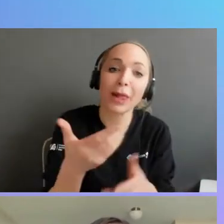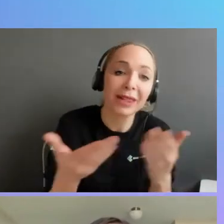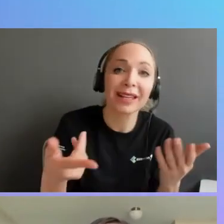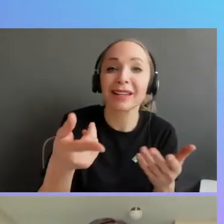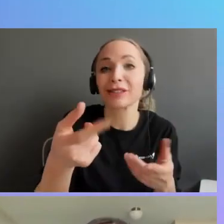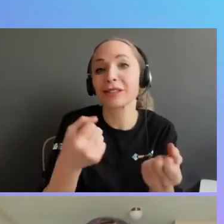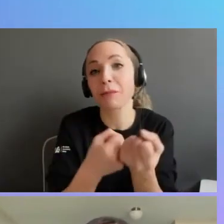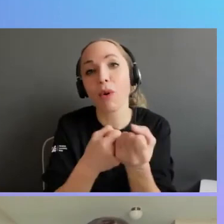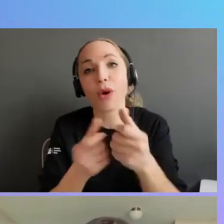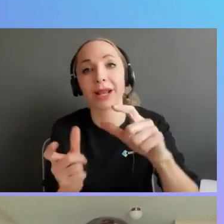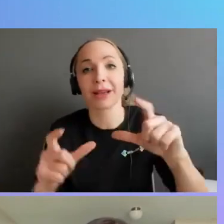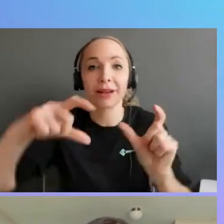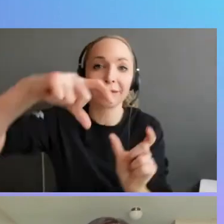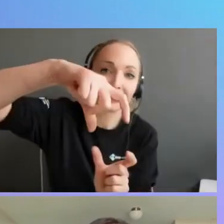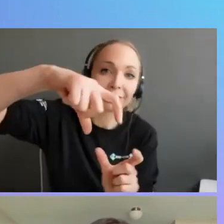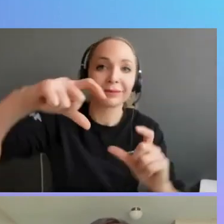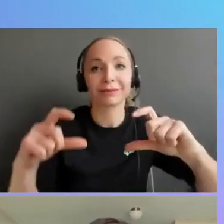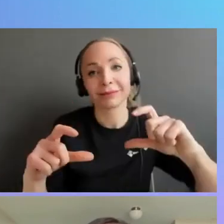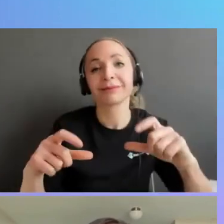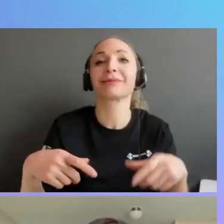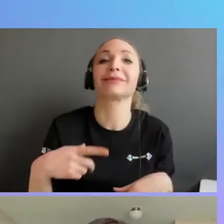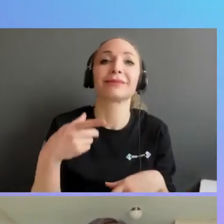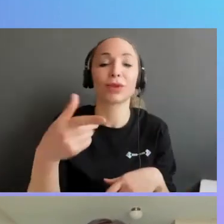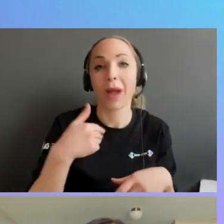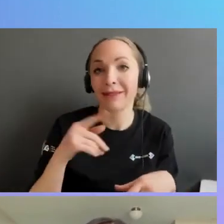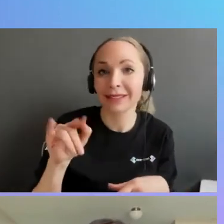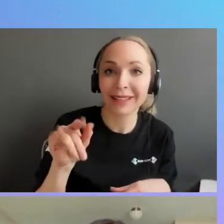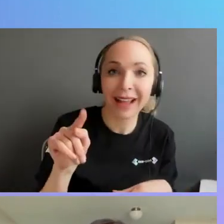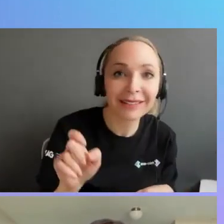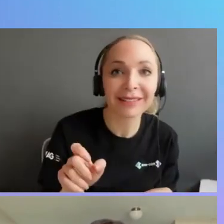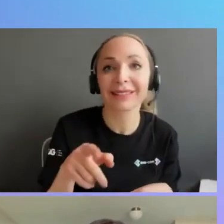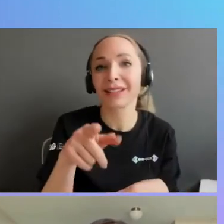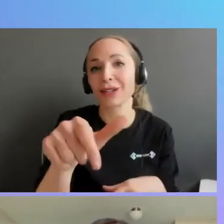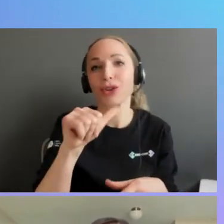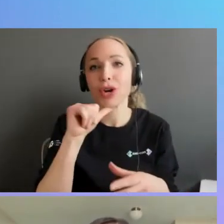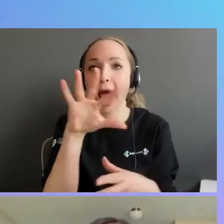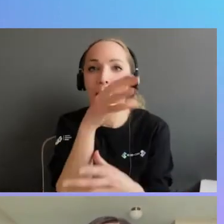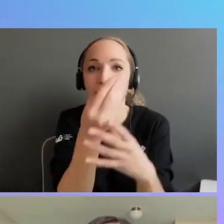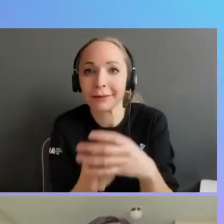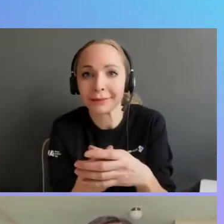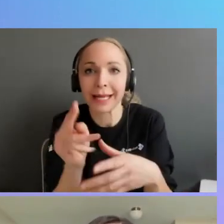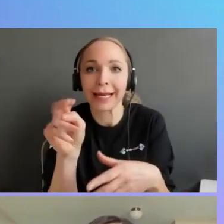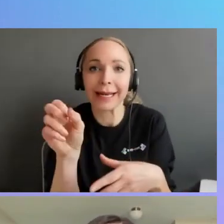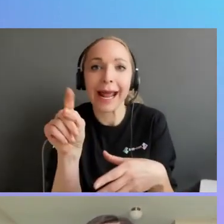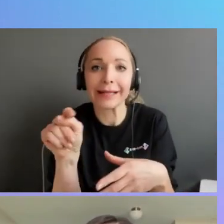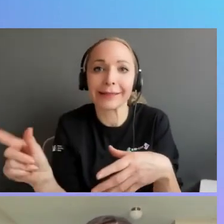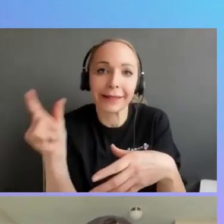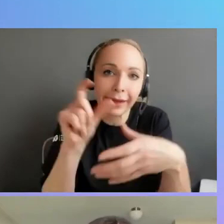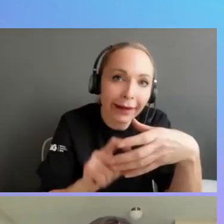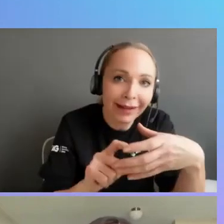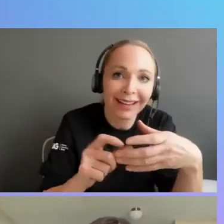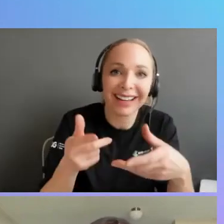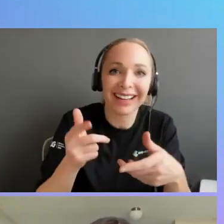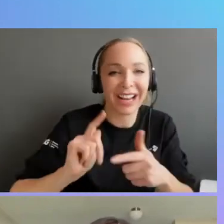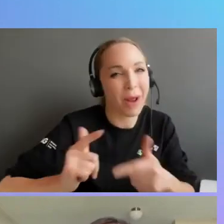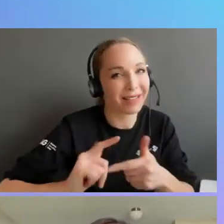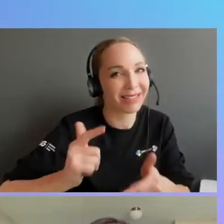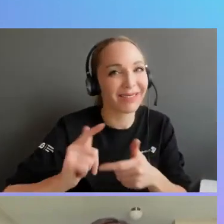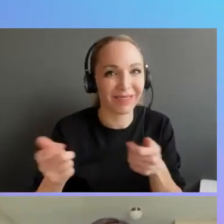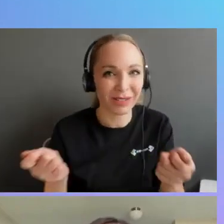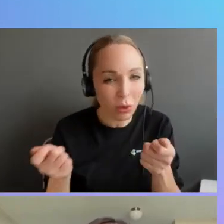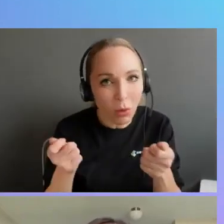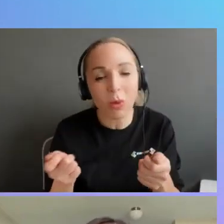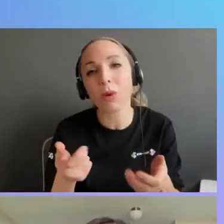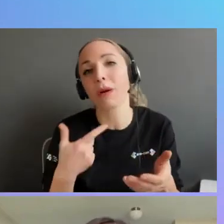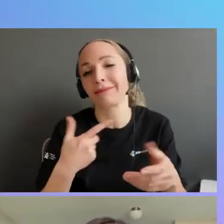rotation? You're not nesting interactive controls. And there's a lot more to there. just to make sure that we're really testing for extra